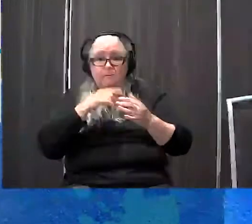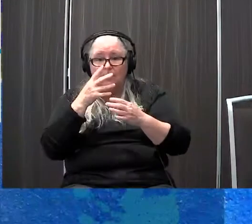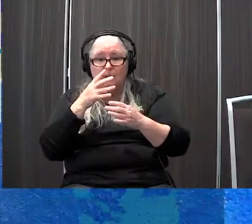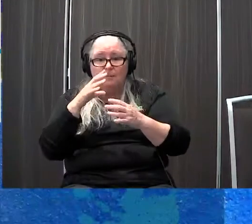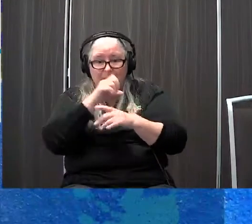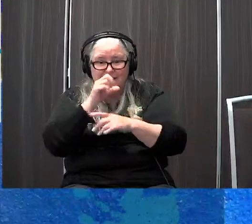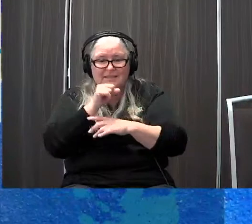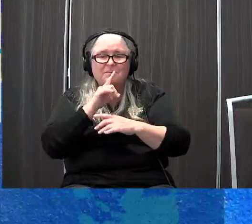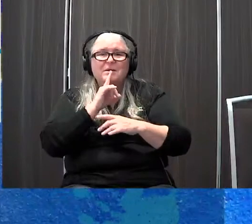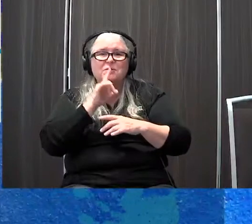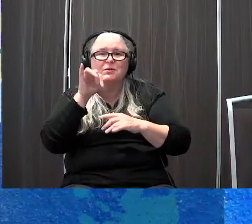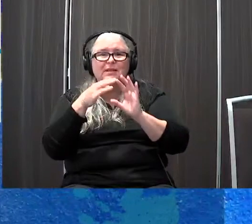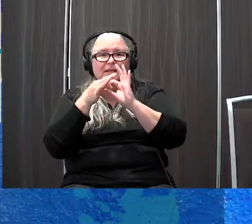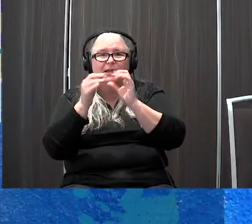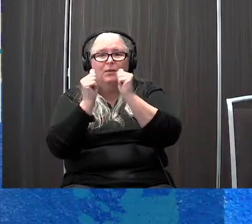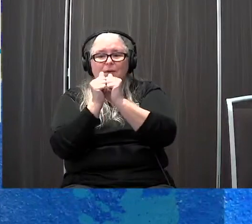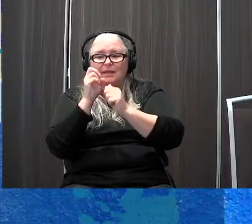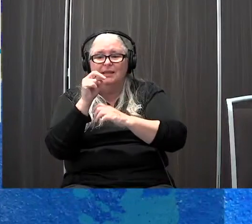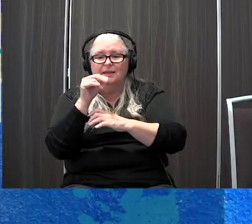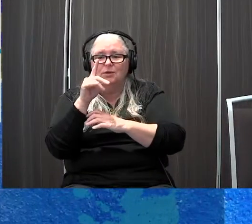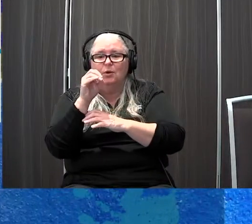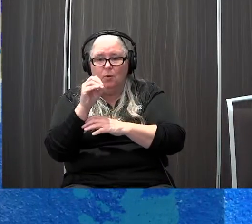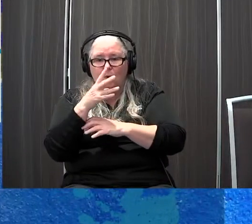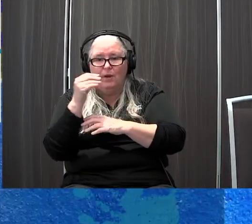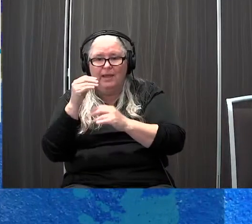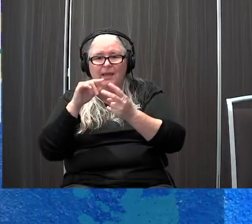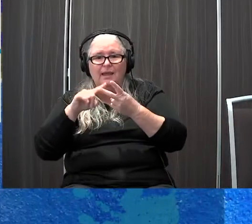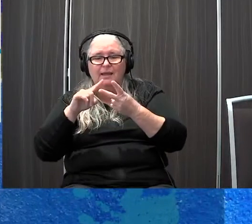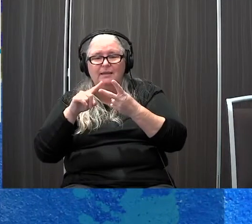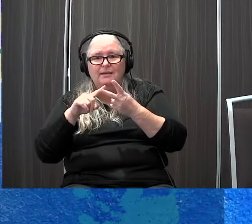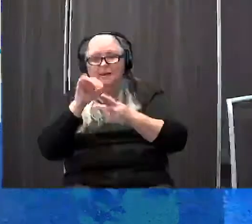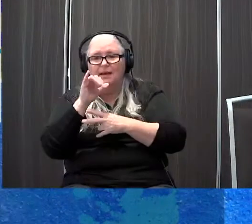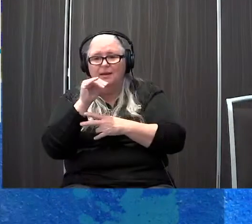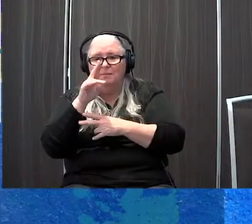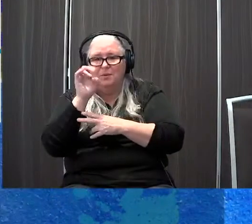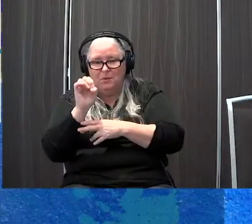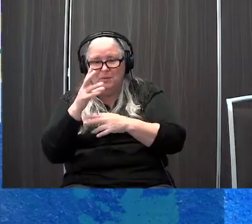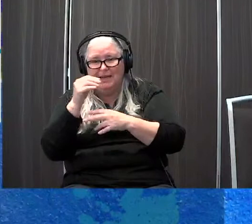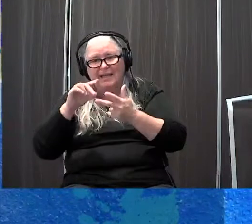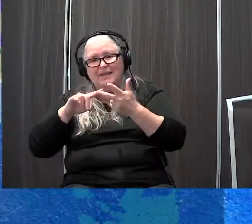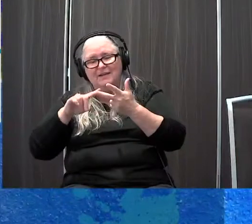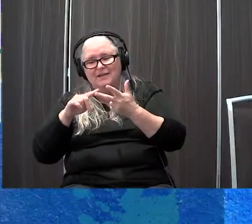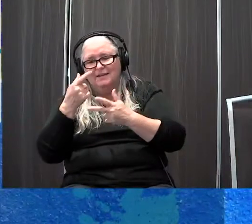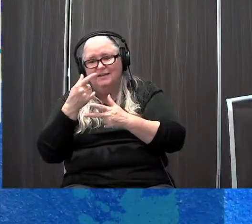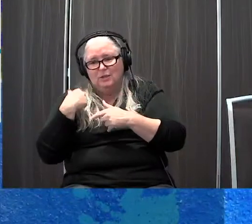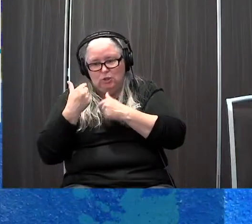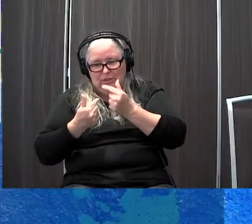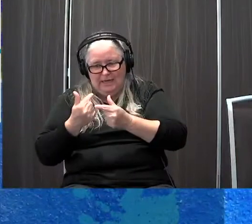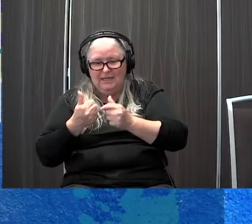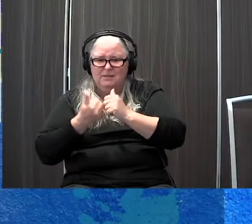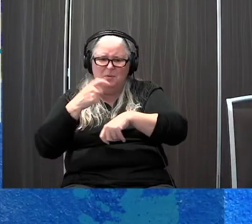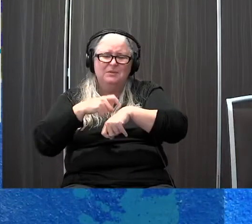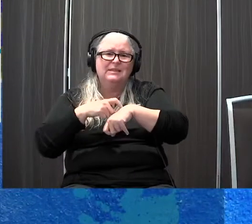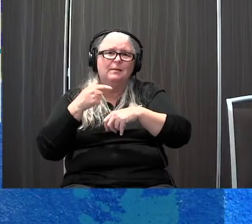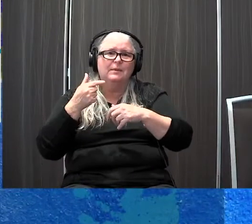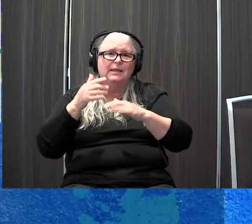endocrine and perhaps immunology and genetics. But usually kids have seen genetics as a starting